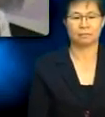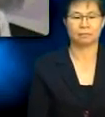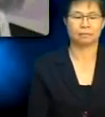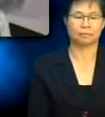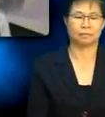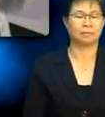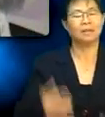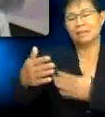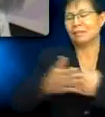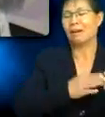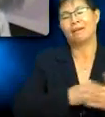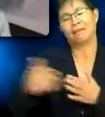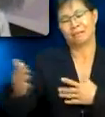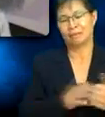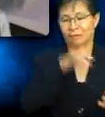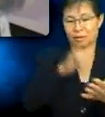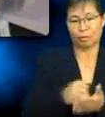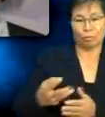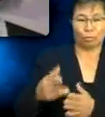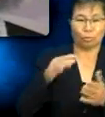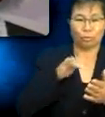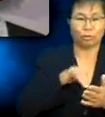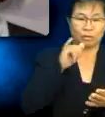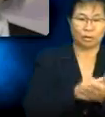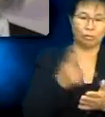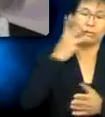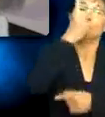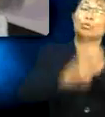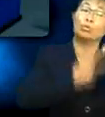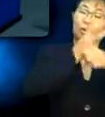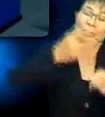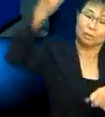Oh, never mind. That was 2 years ago.